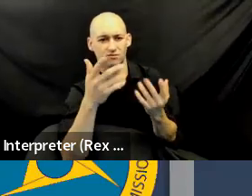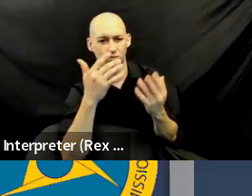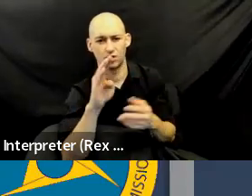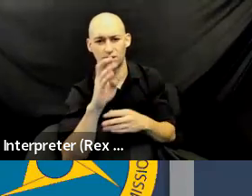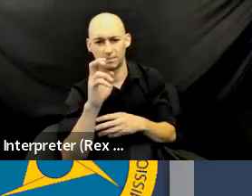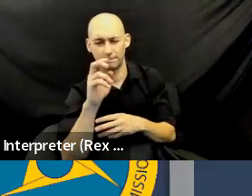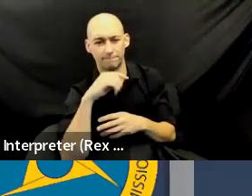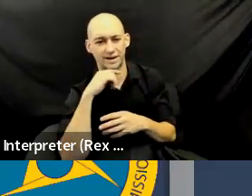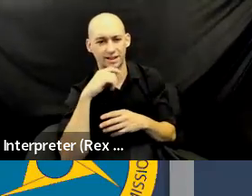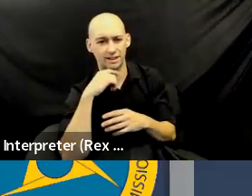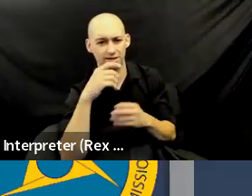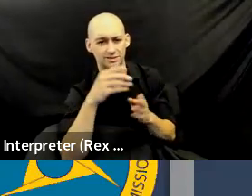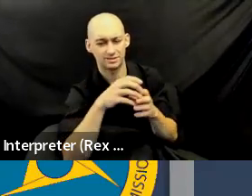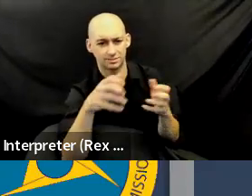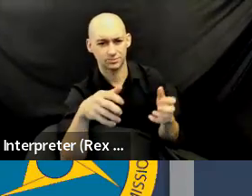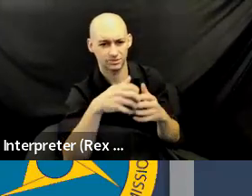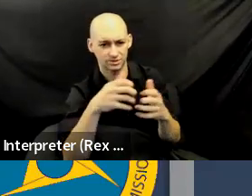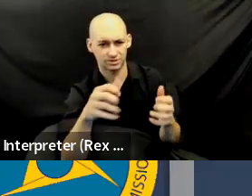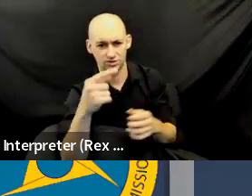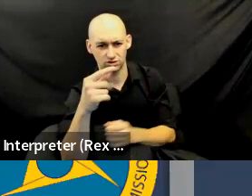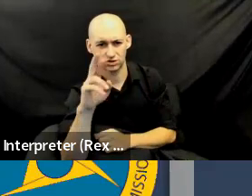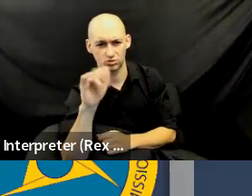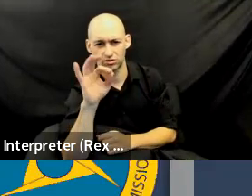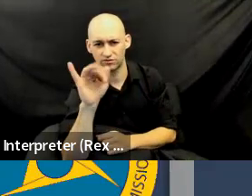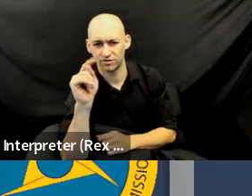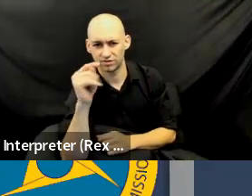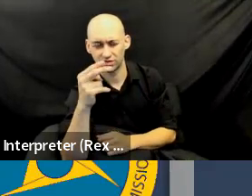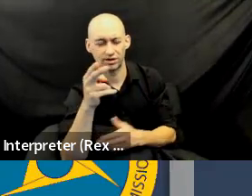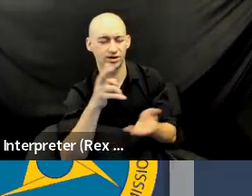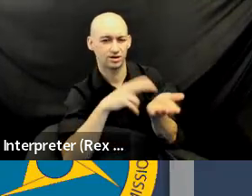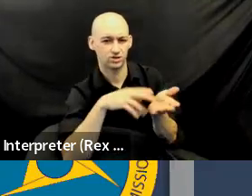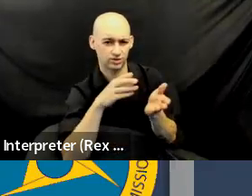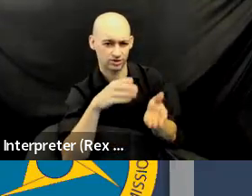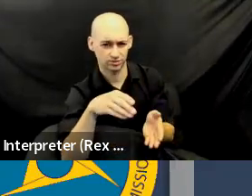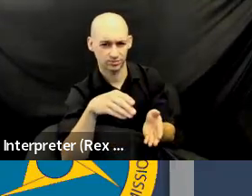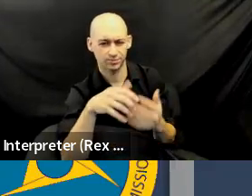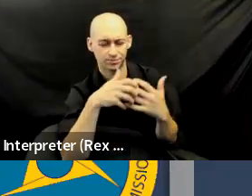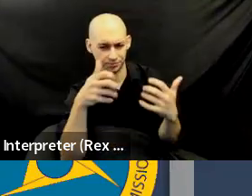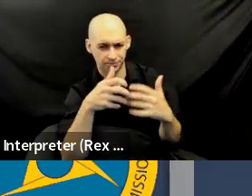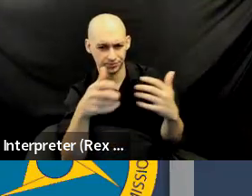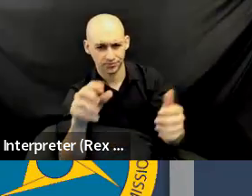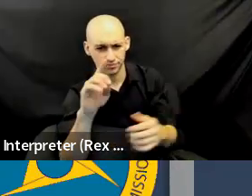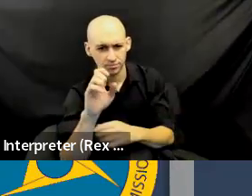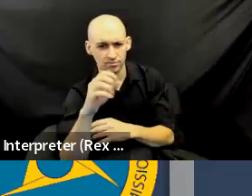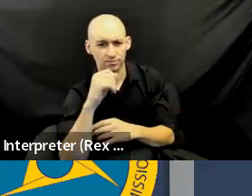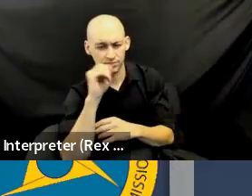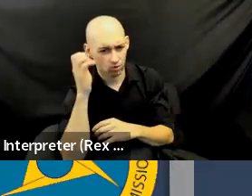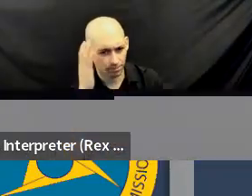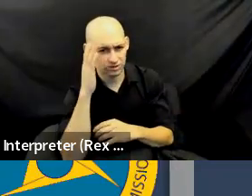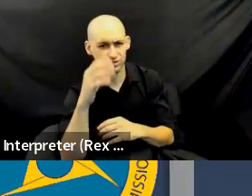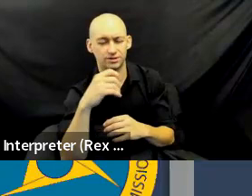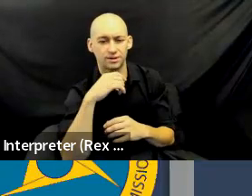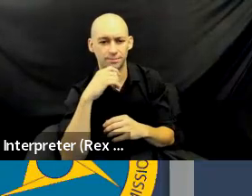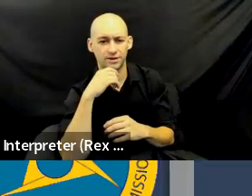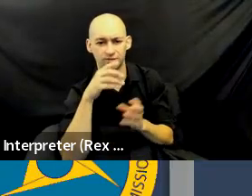it was separated out. We had Griffith, that was the contractor that came in, separated out all the debris. So all of the metals